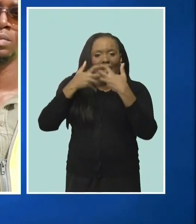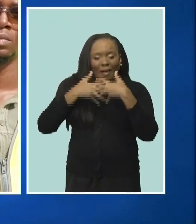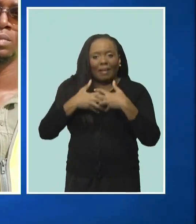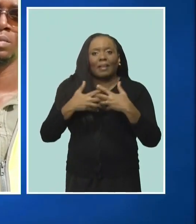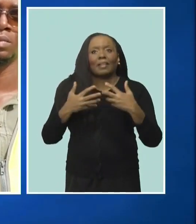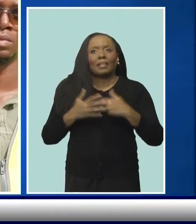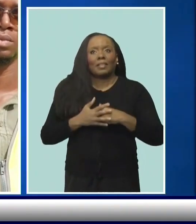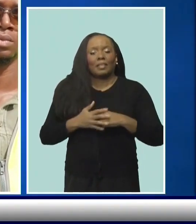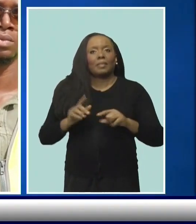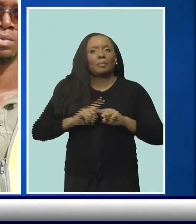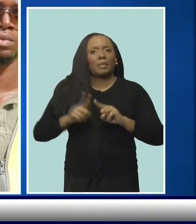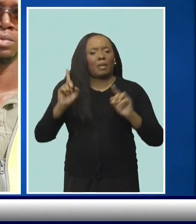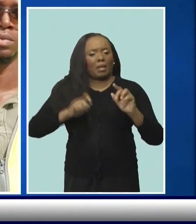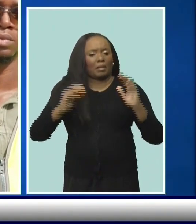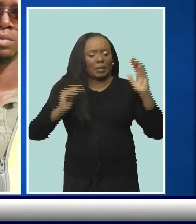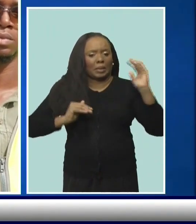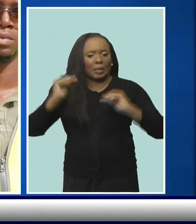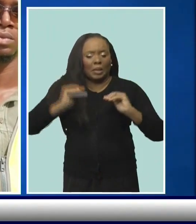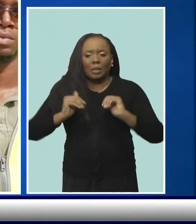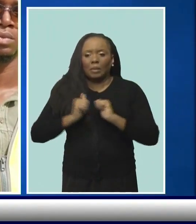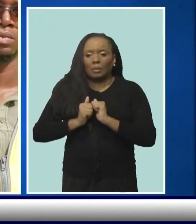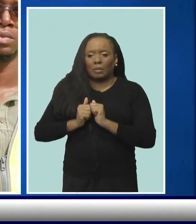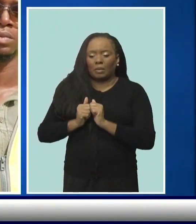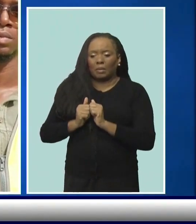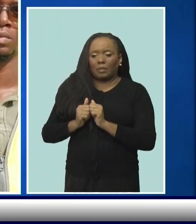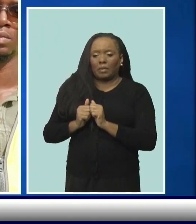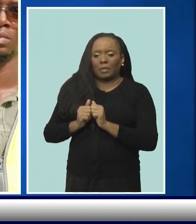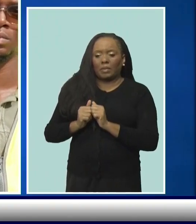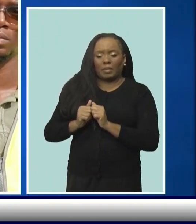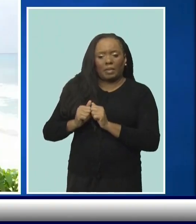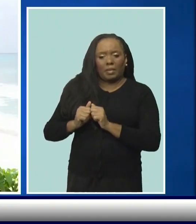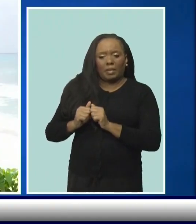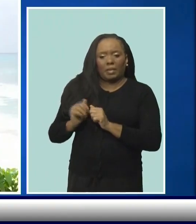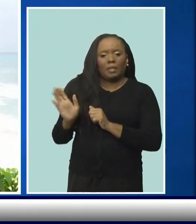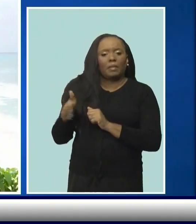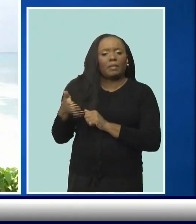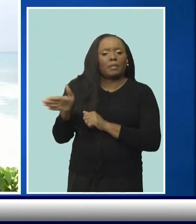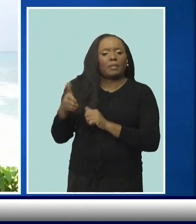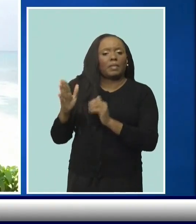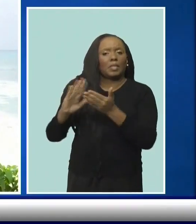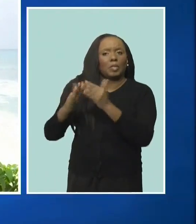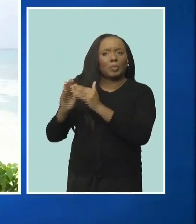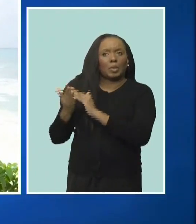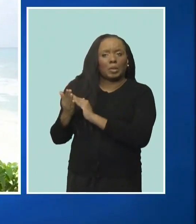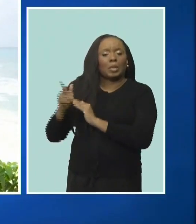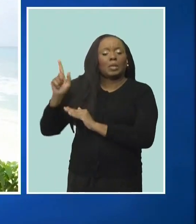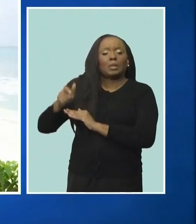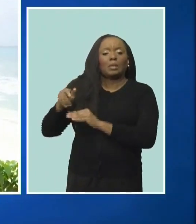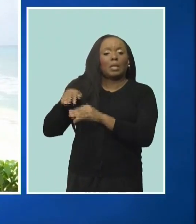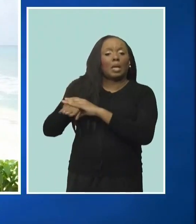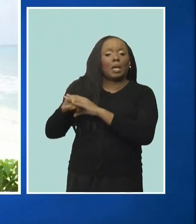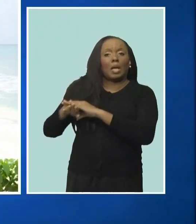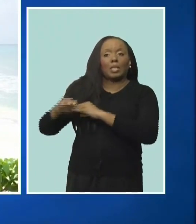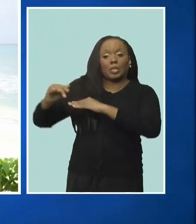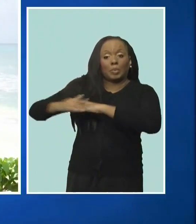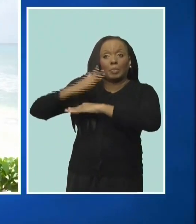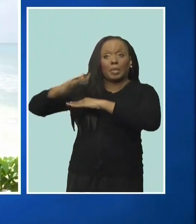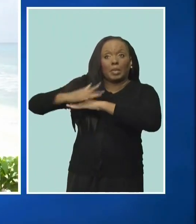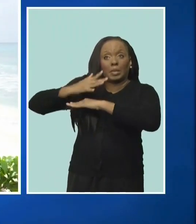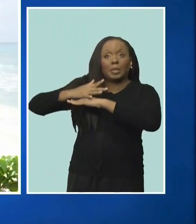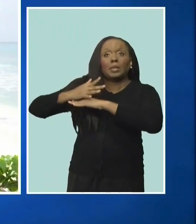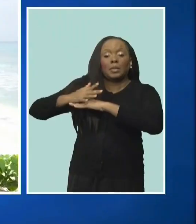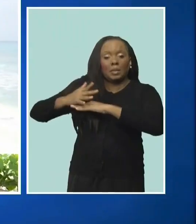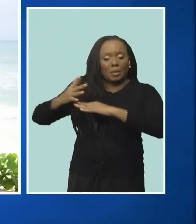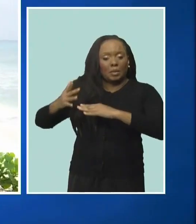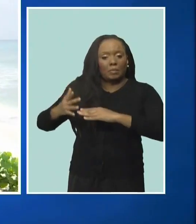we've had to strike the balance between the fishing community, who needs to obviously have access to the beach to be able to continue to earn a living.